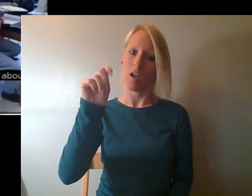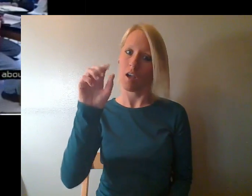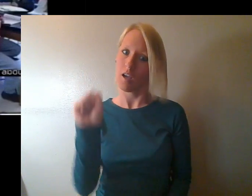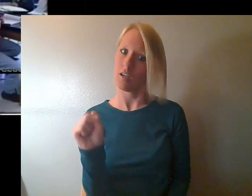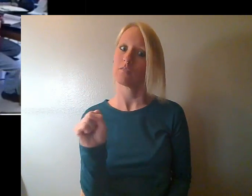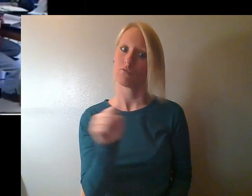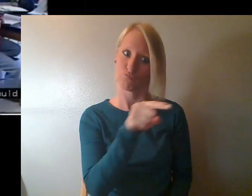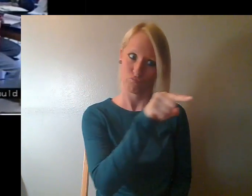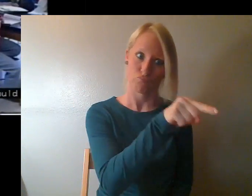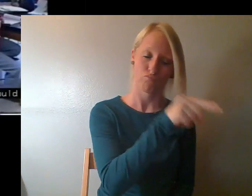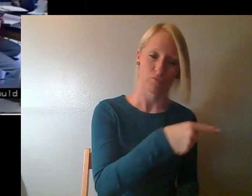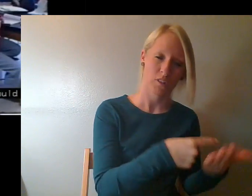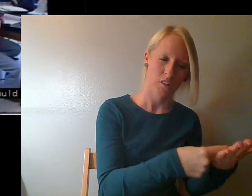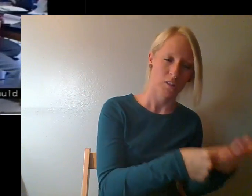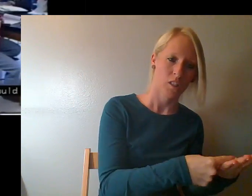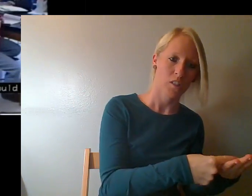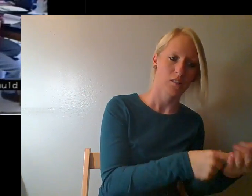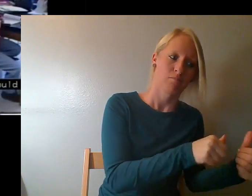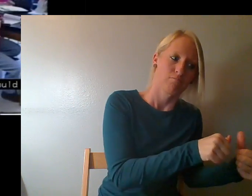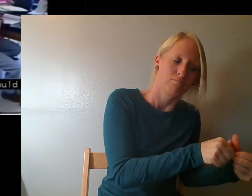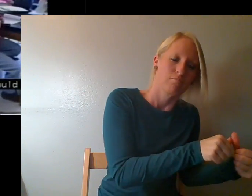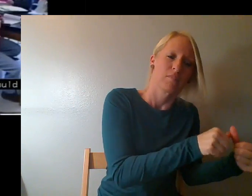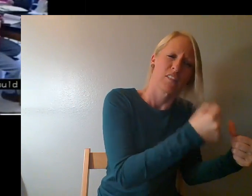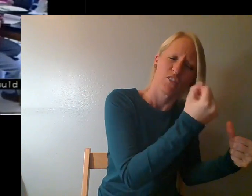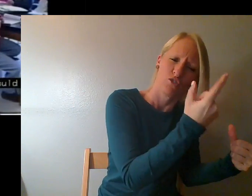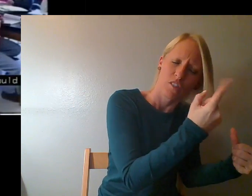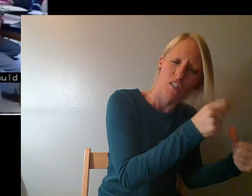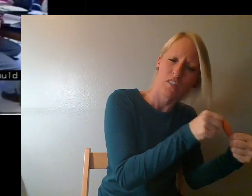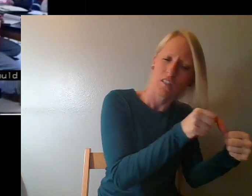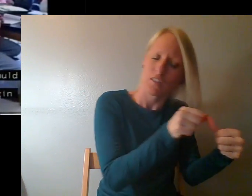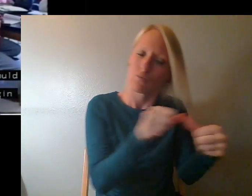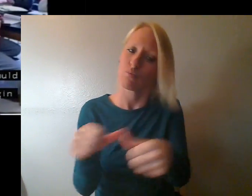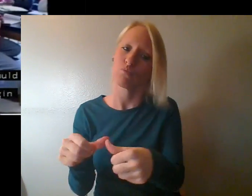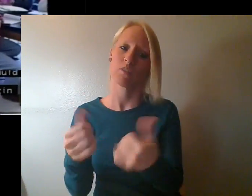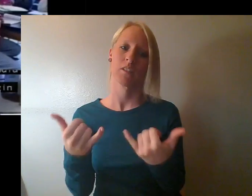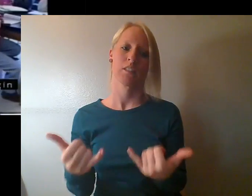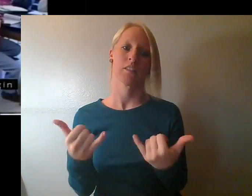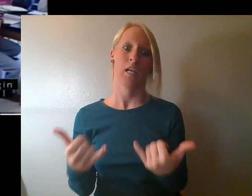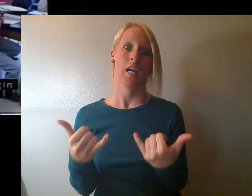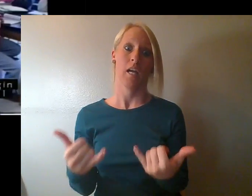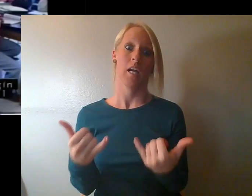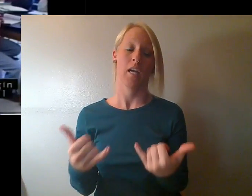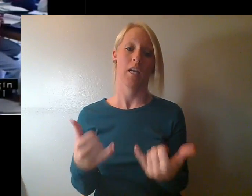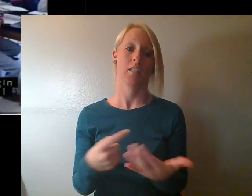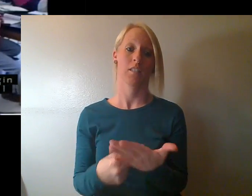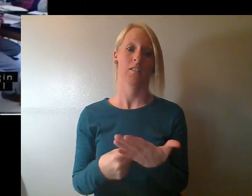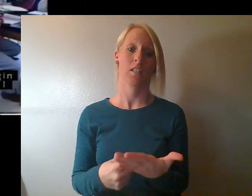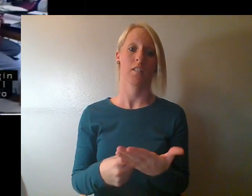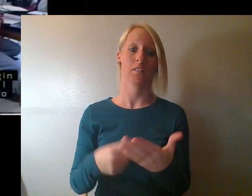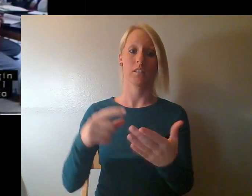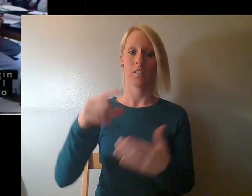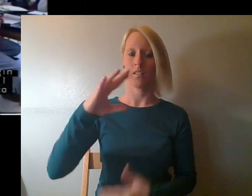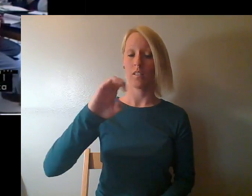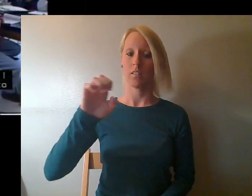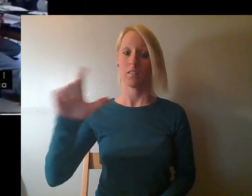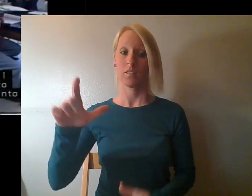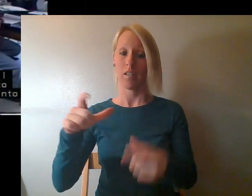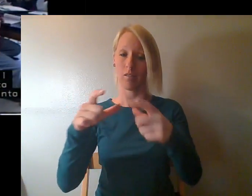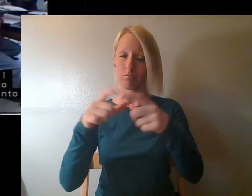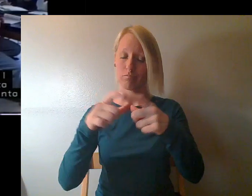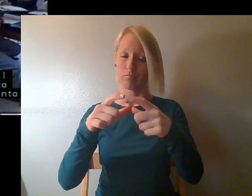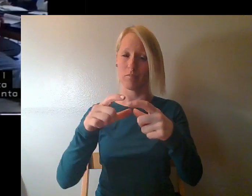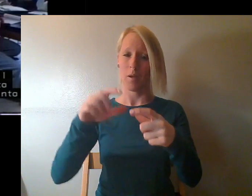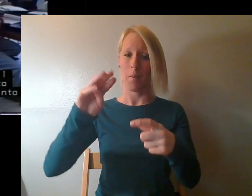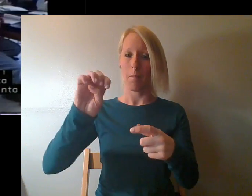you all understand that what we discussed. And then we're going to begin talking about today the cell membrane, and we're going to talk about how